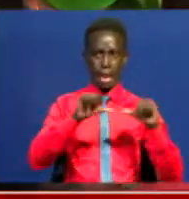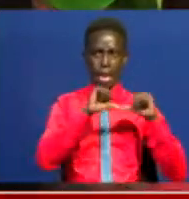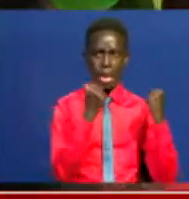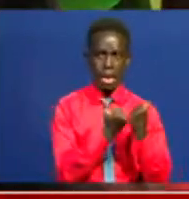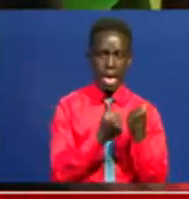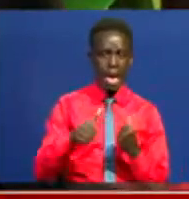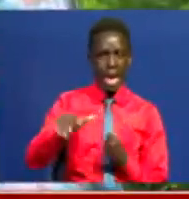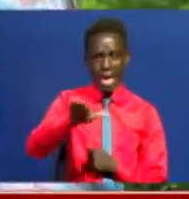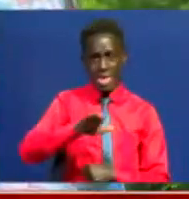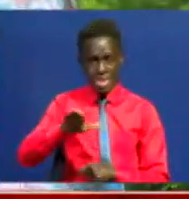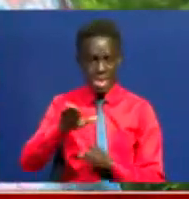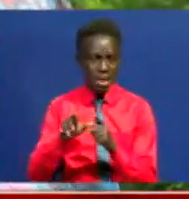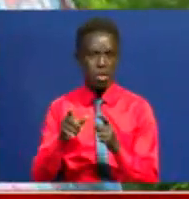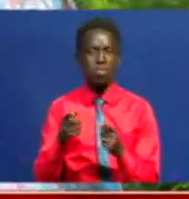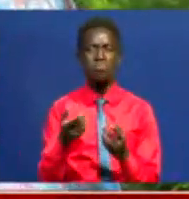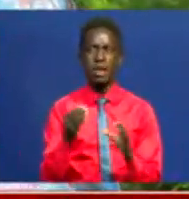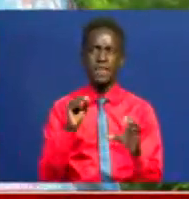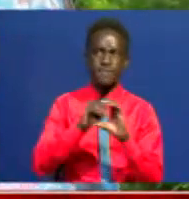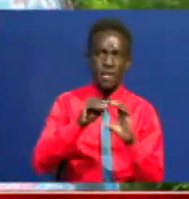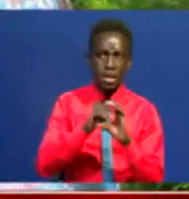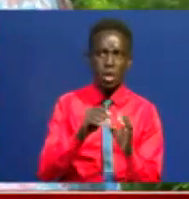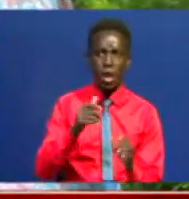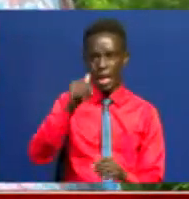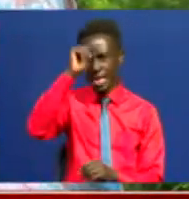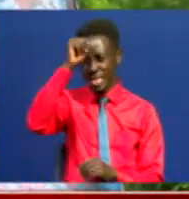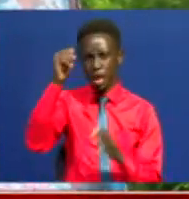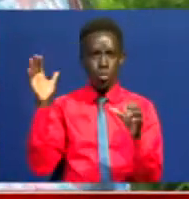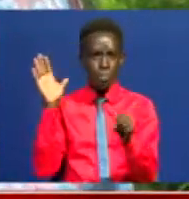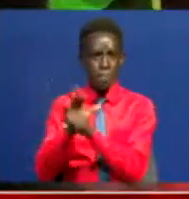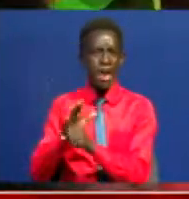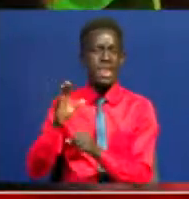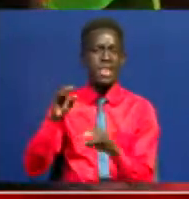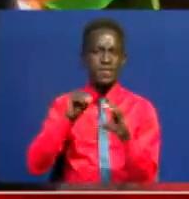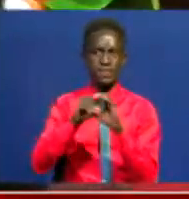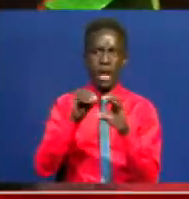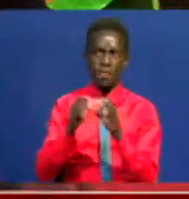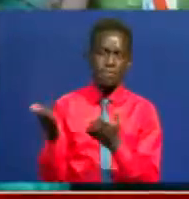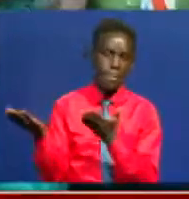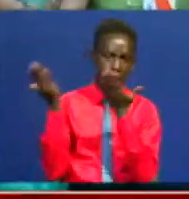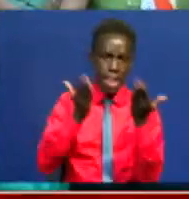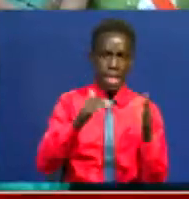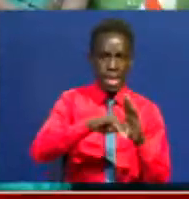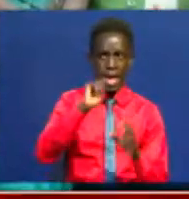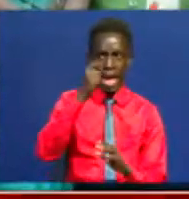Investments, we're looking at bringing in more Indian investments into Kenya in the manufacturing space, in the healthcare space.